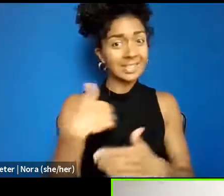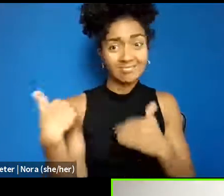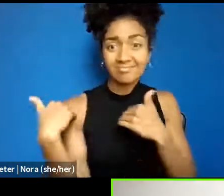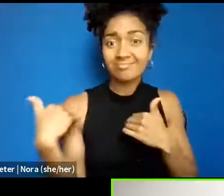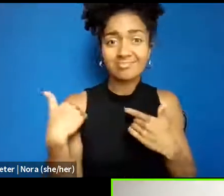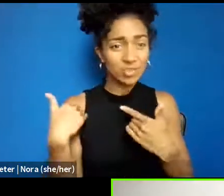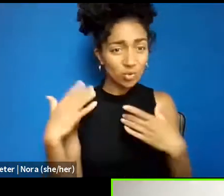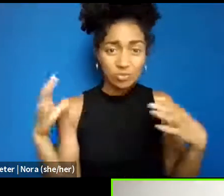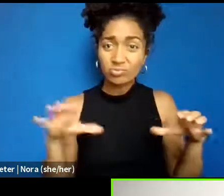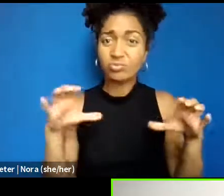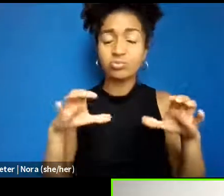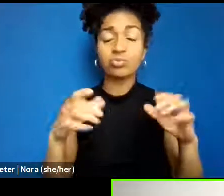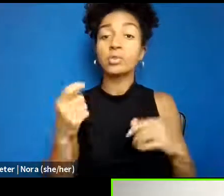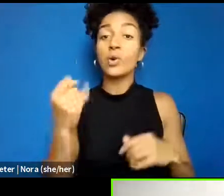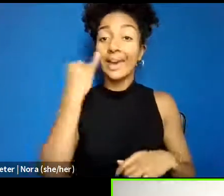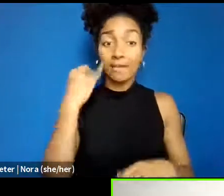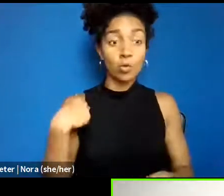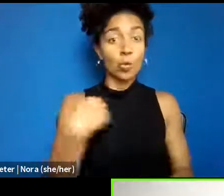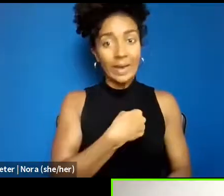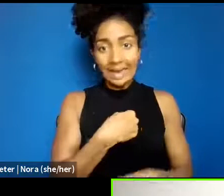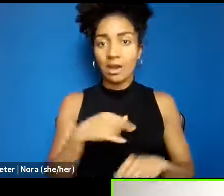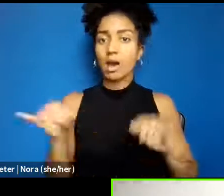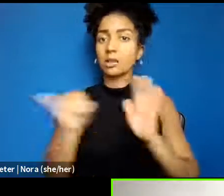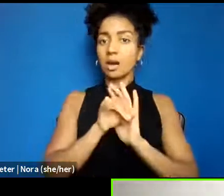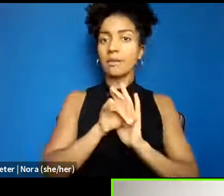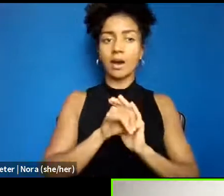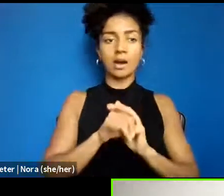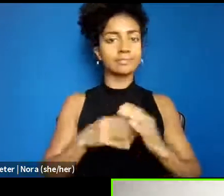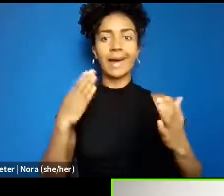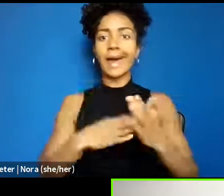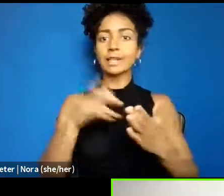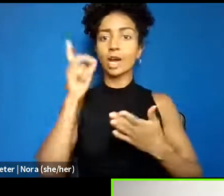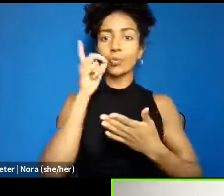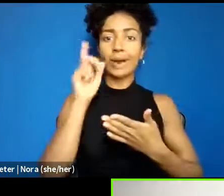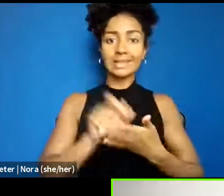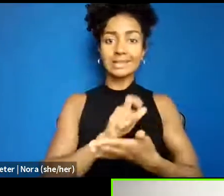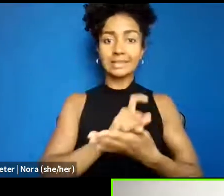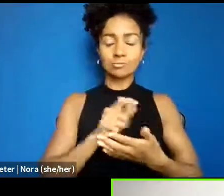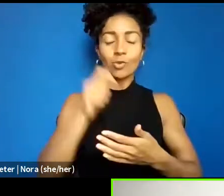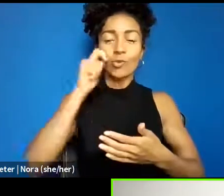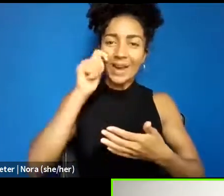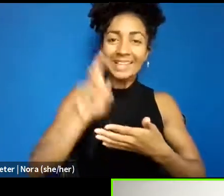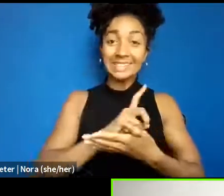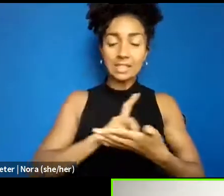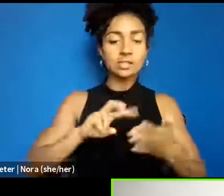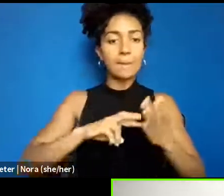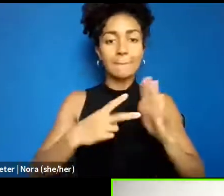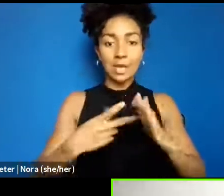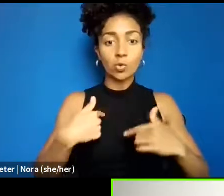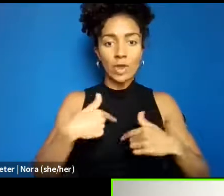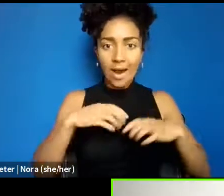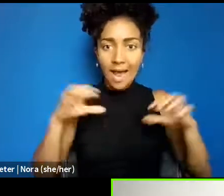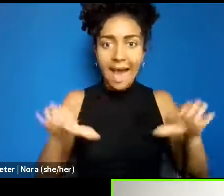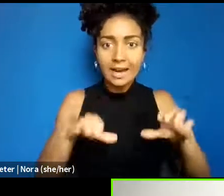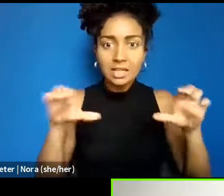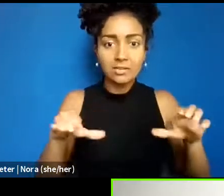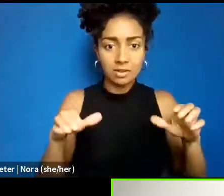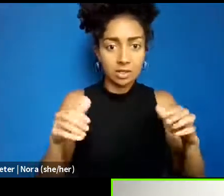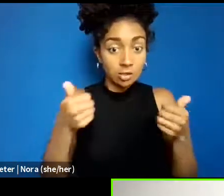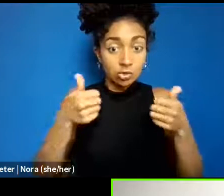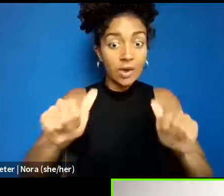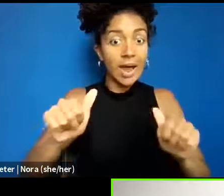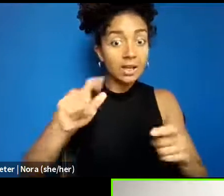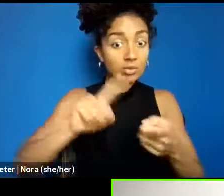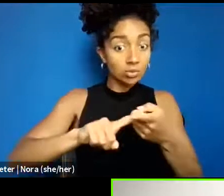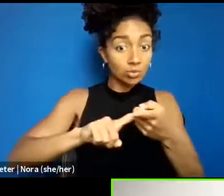are anti-racist, we are actively doing work to dismantle racism wherever it exists.